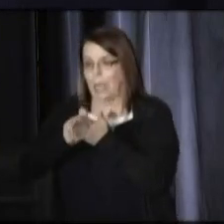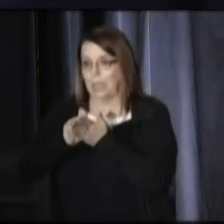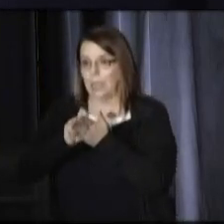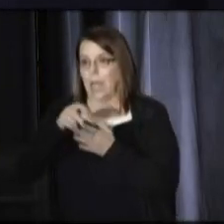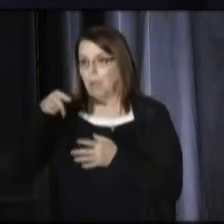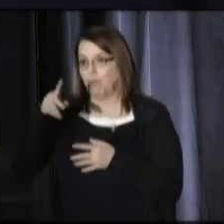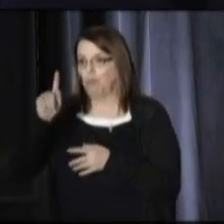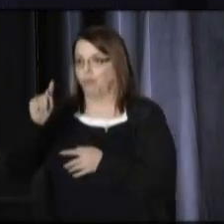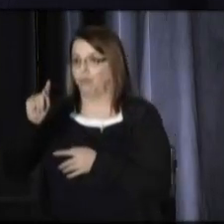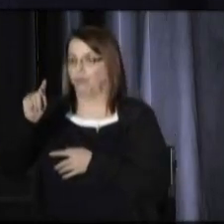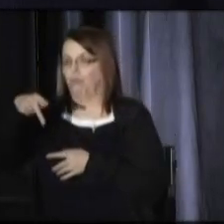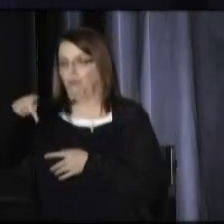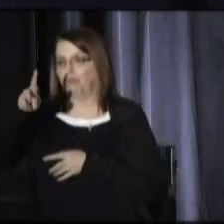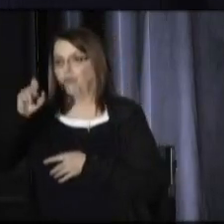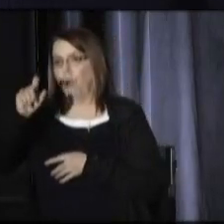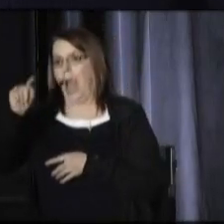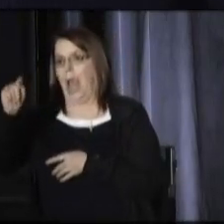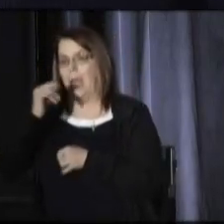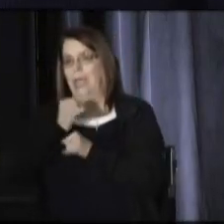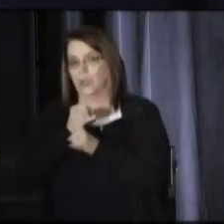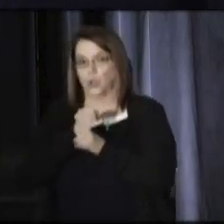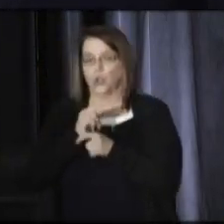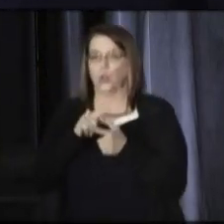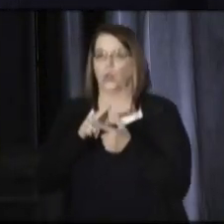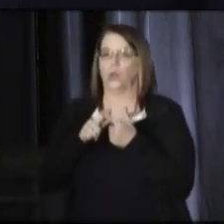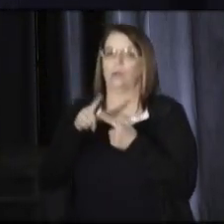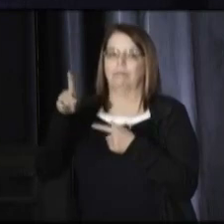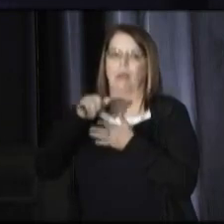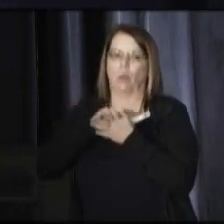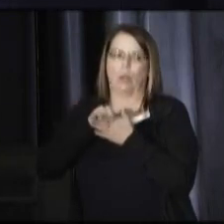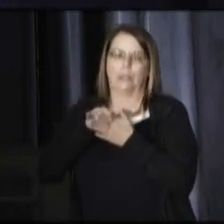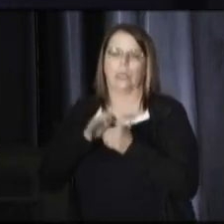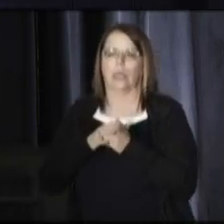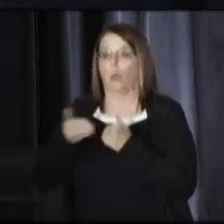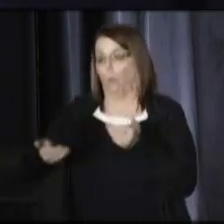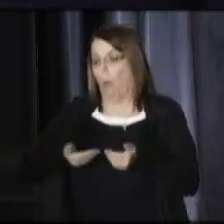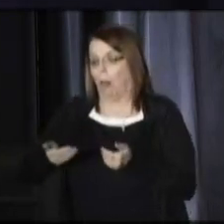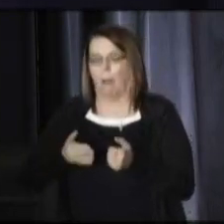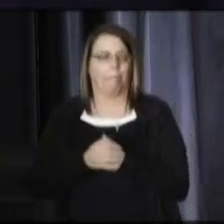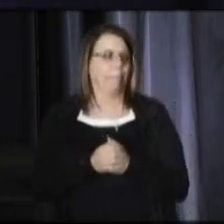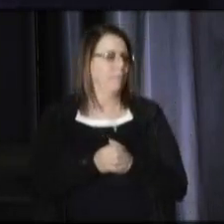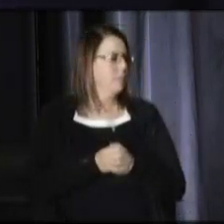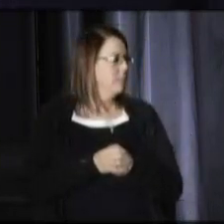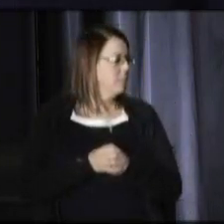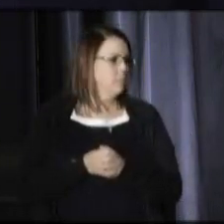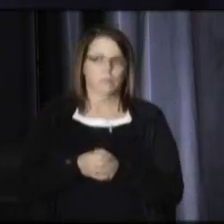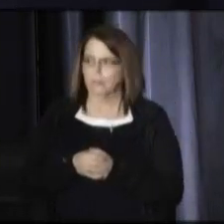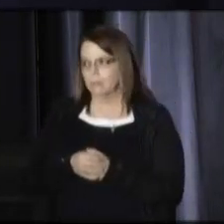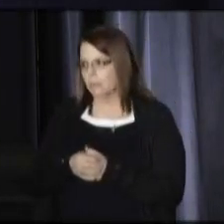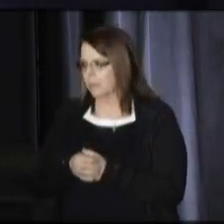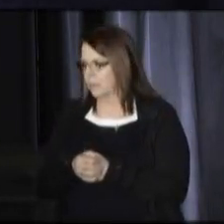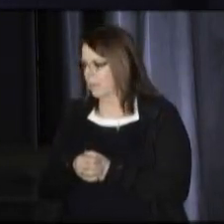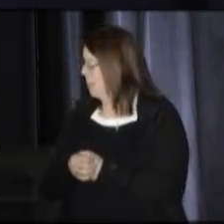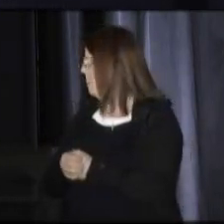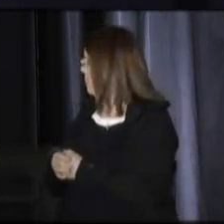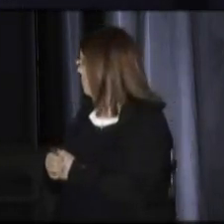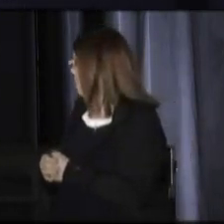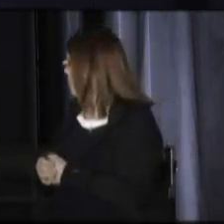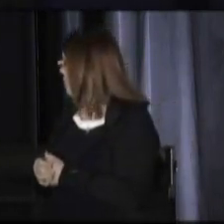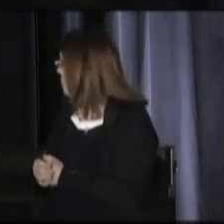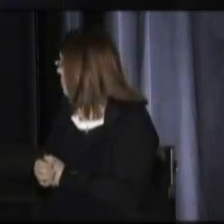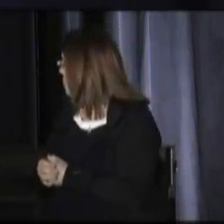awards from Bennington College, the New School, Jerome Foundation, and Poets House. Recent writing appears in Poetry